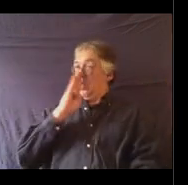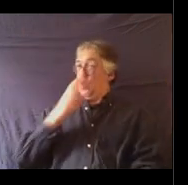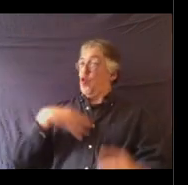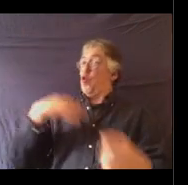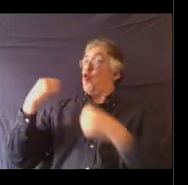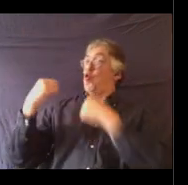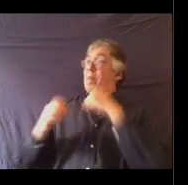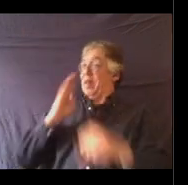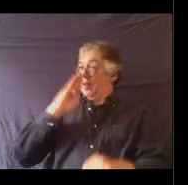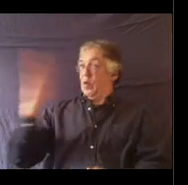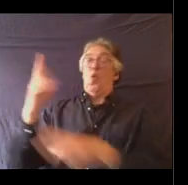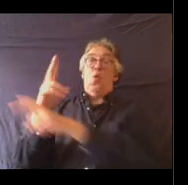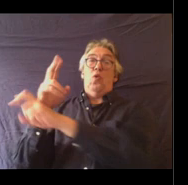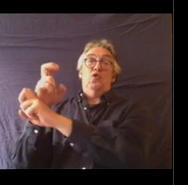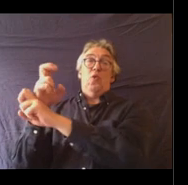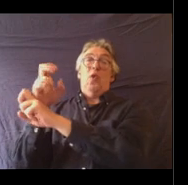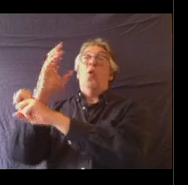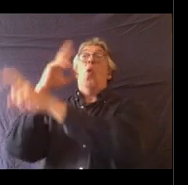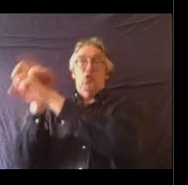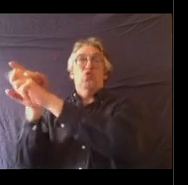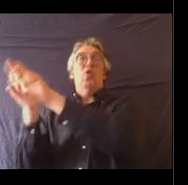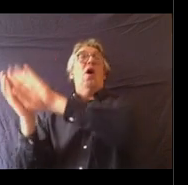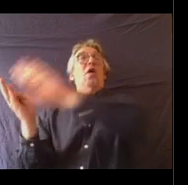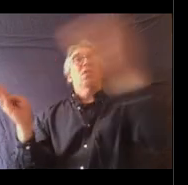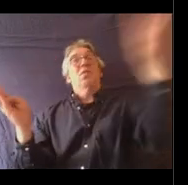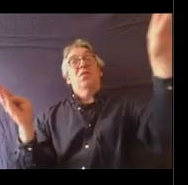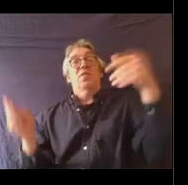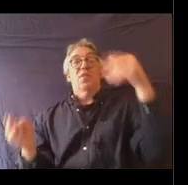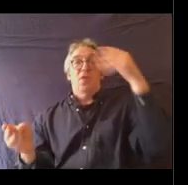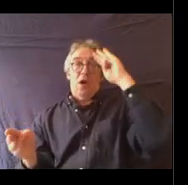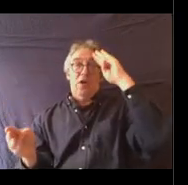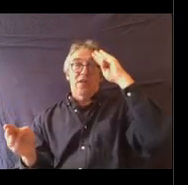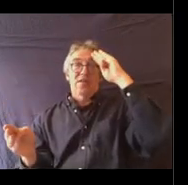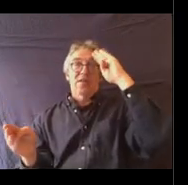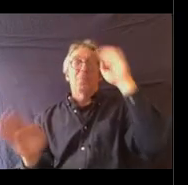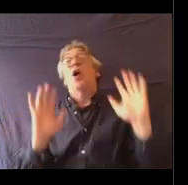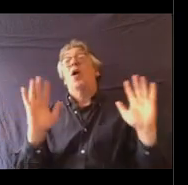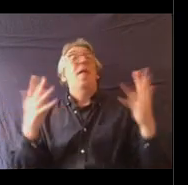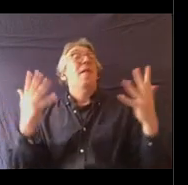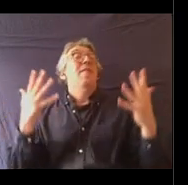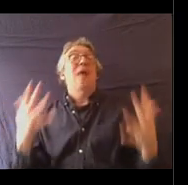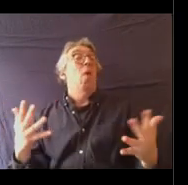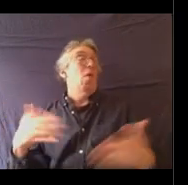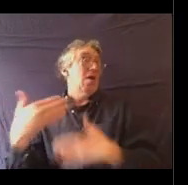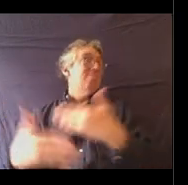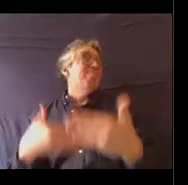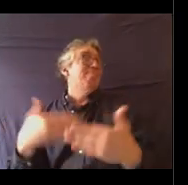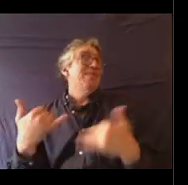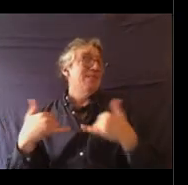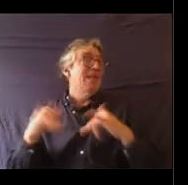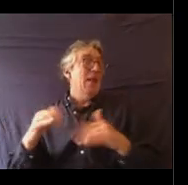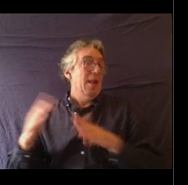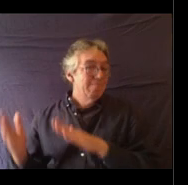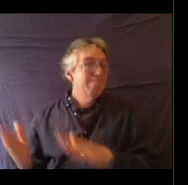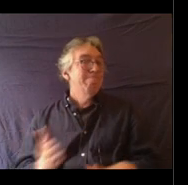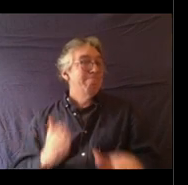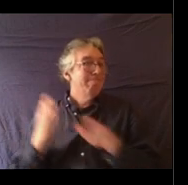facilitated through this regulation. But this is outstanding. I mean, we will work on